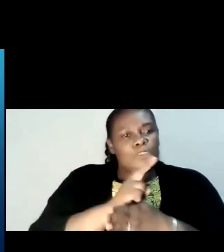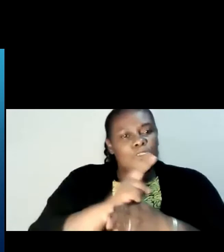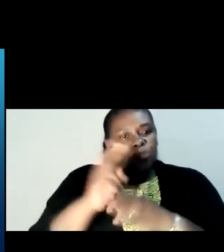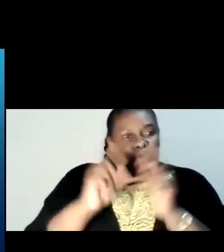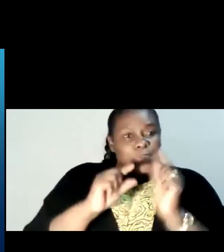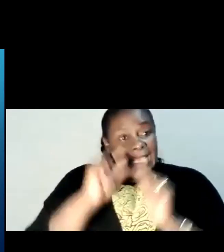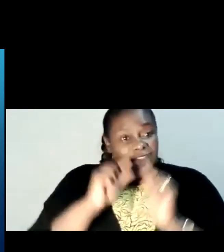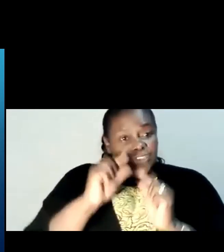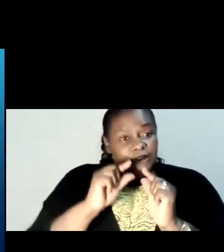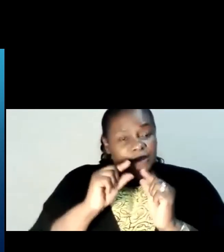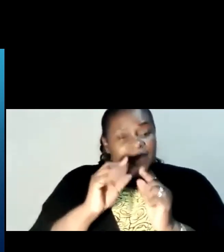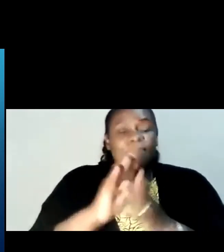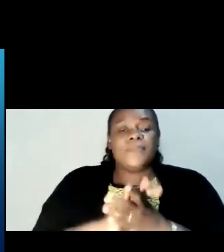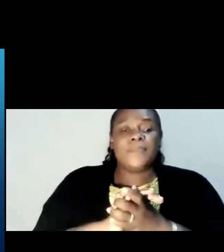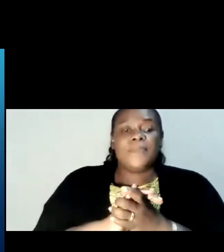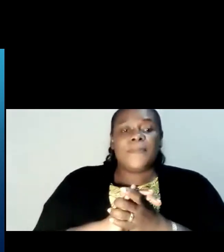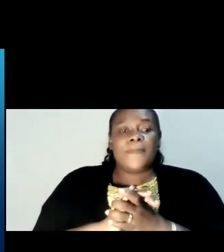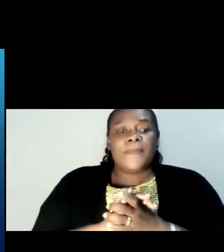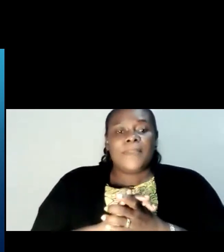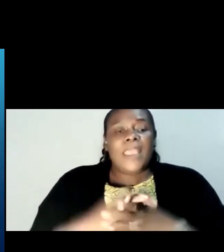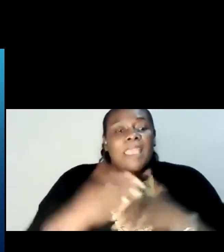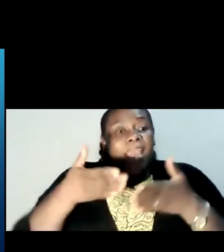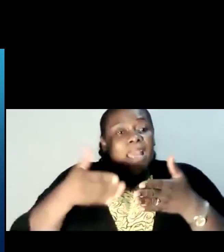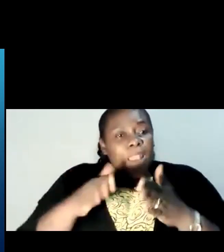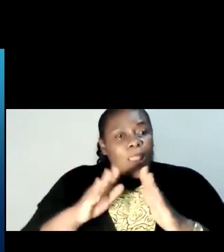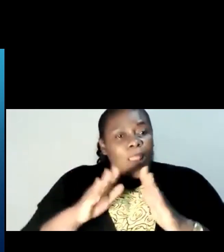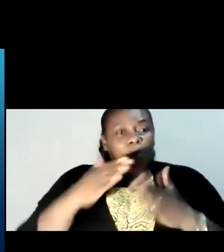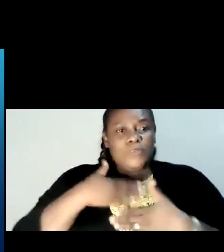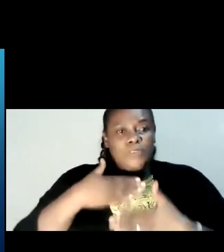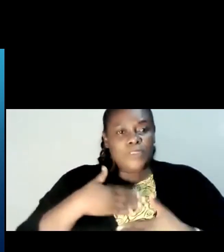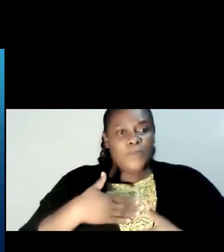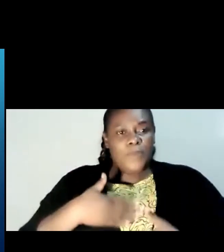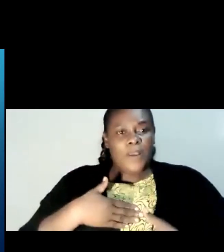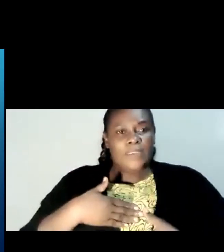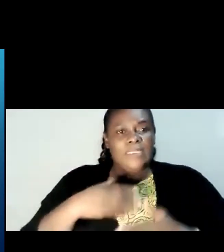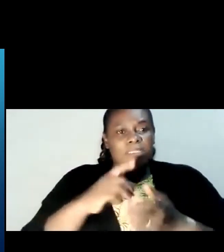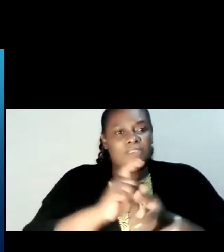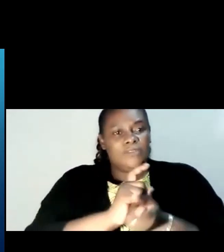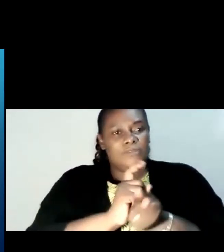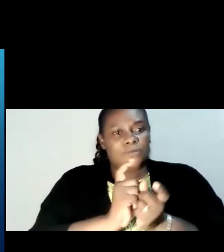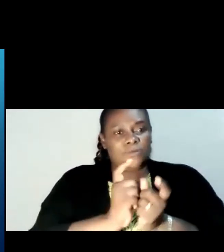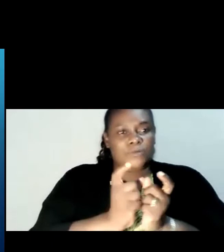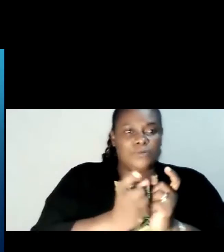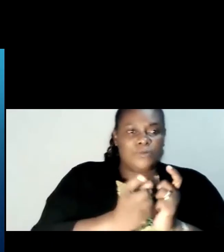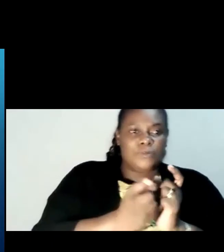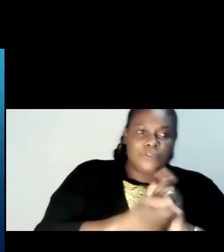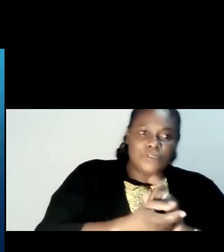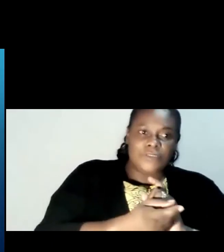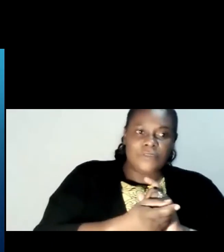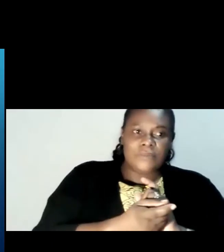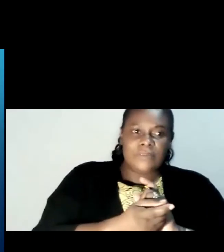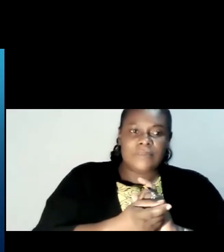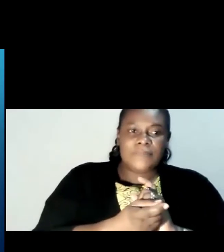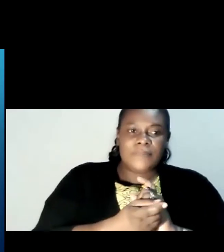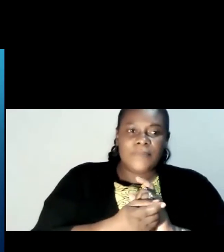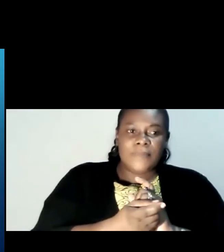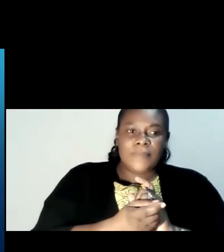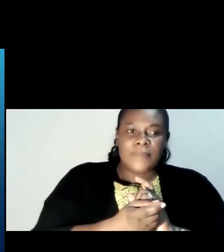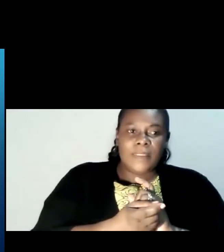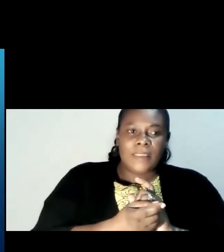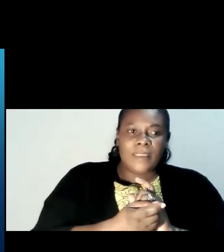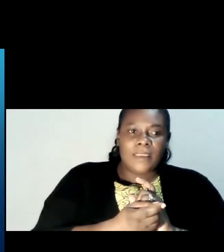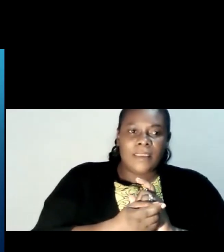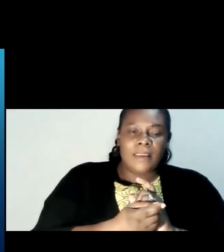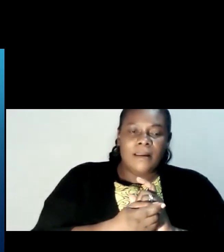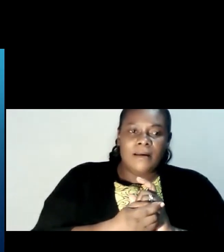well. It allows the body to repair itself, as I mentioned before. And it helps to reduce your risk of getting certain types of